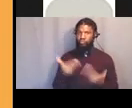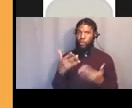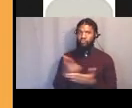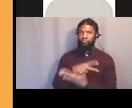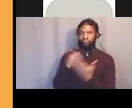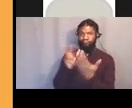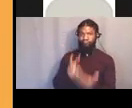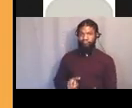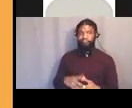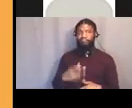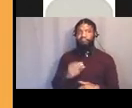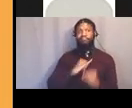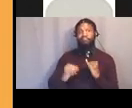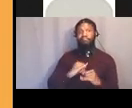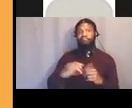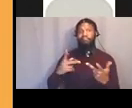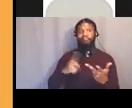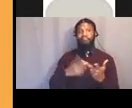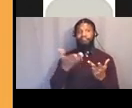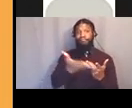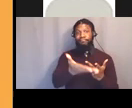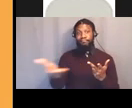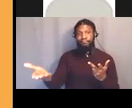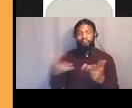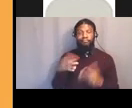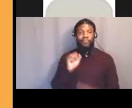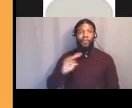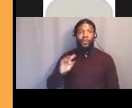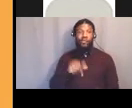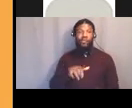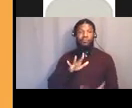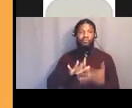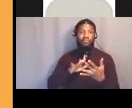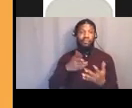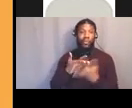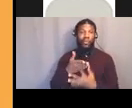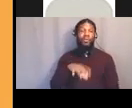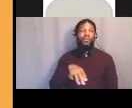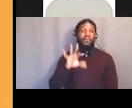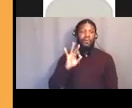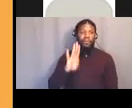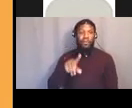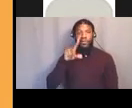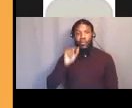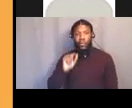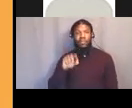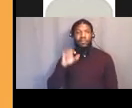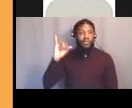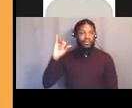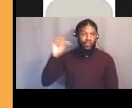with us on Twitter, Instagram, and Facebook. We're going to drop our organization's